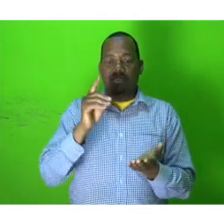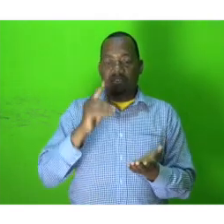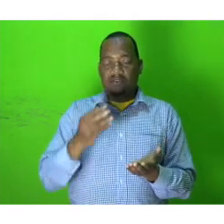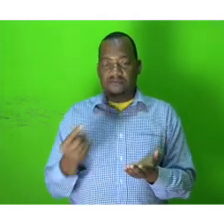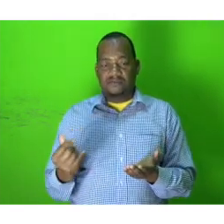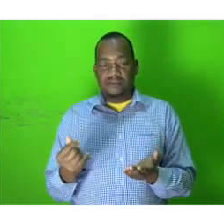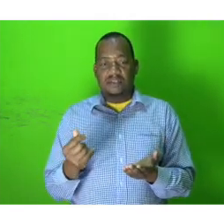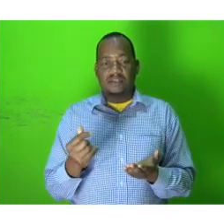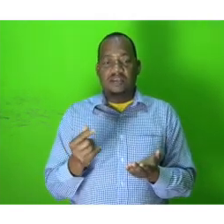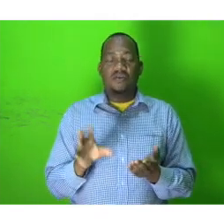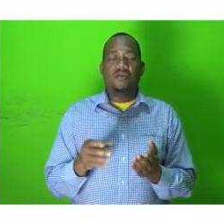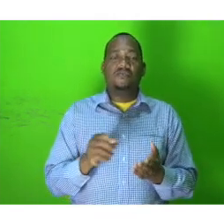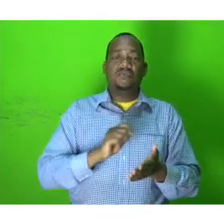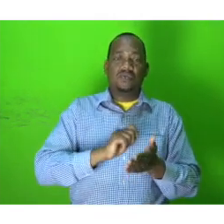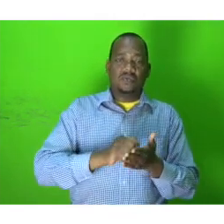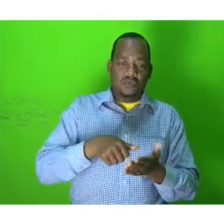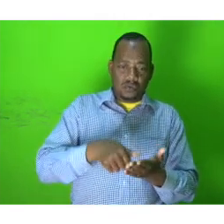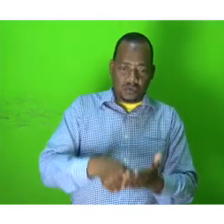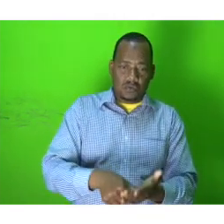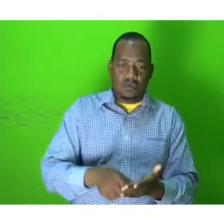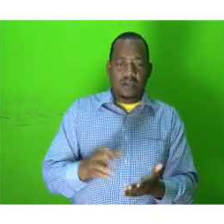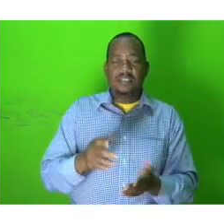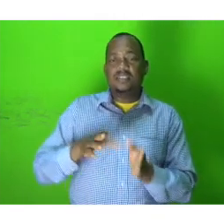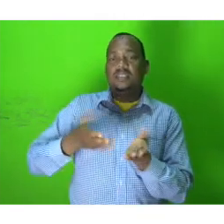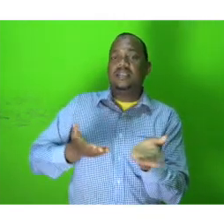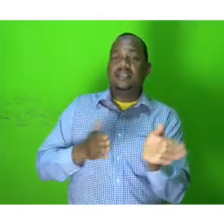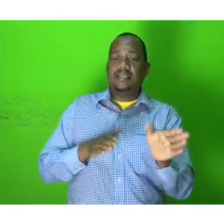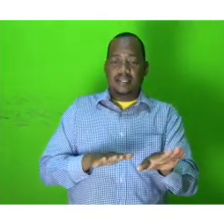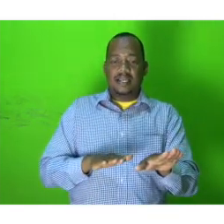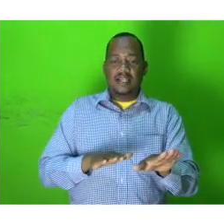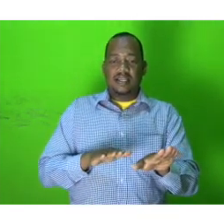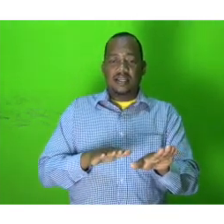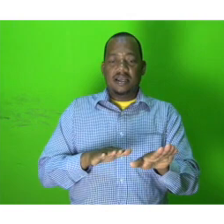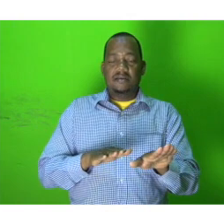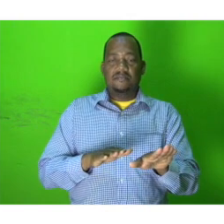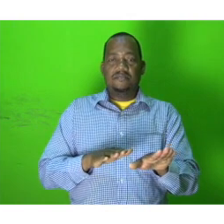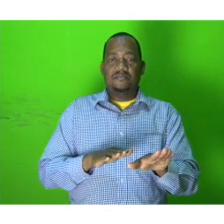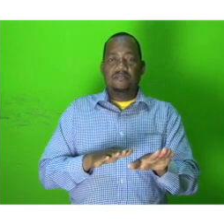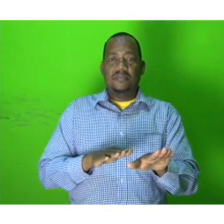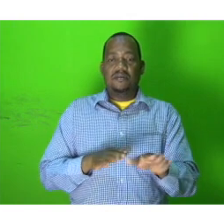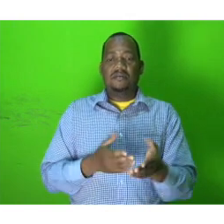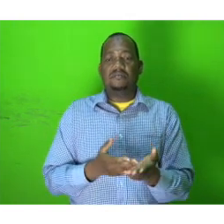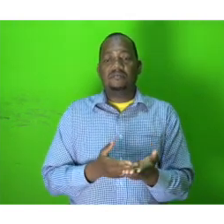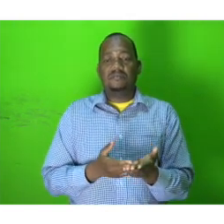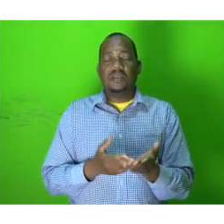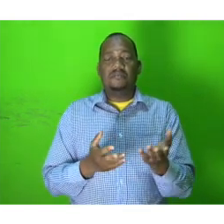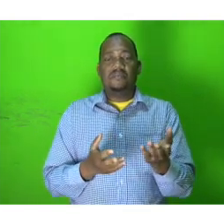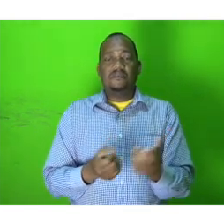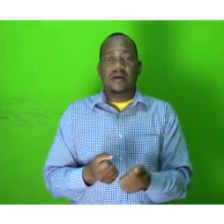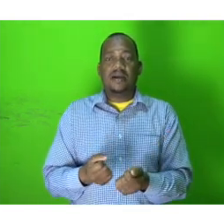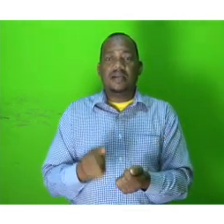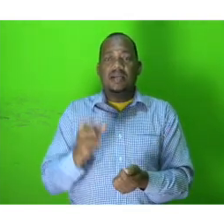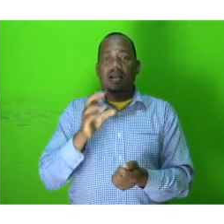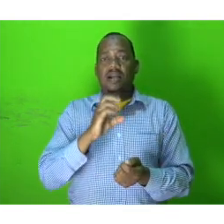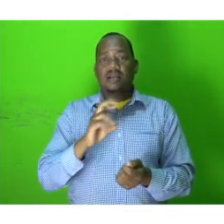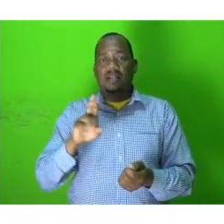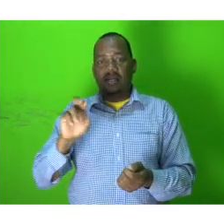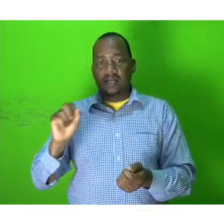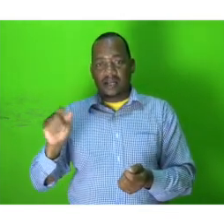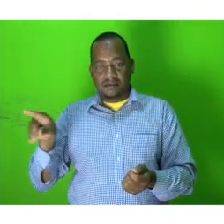or become bankrupt. If a drawer has instruct bank not